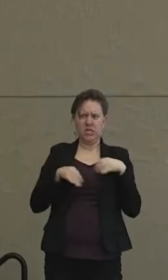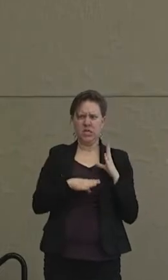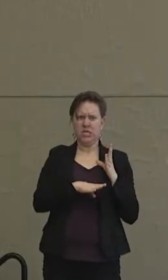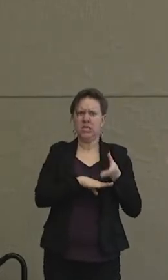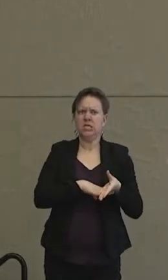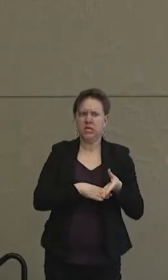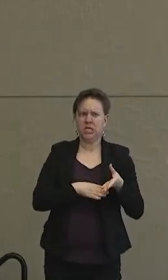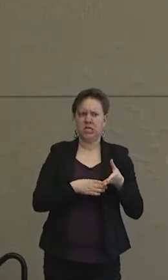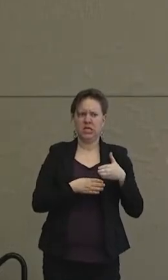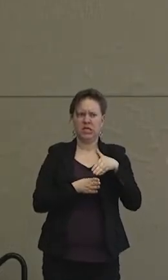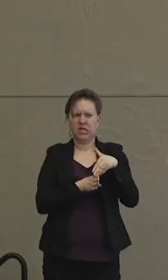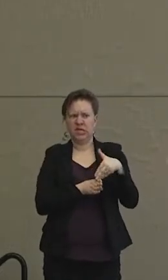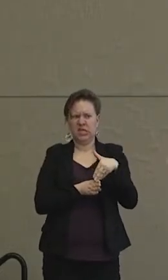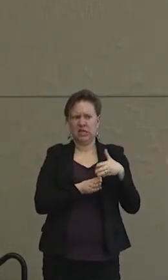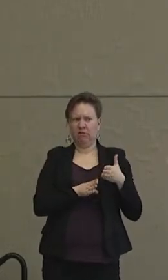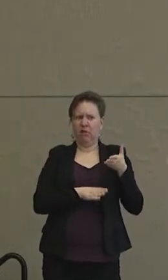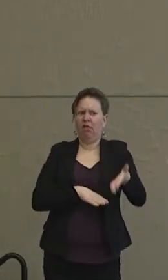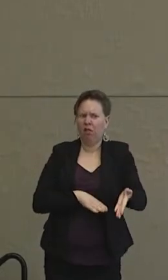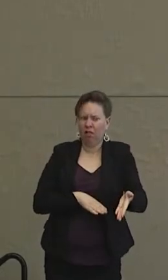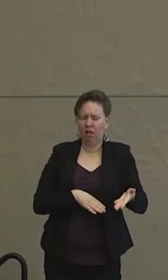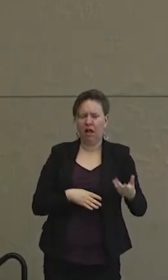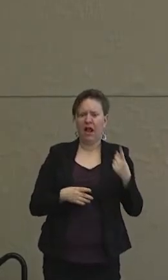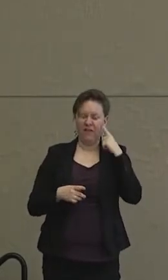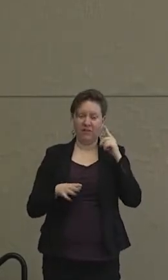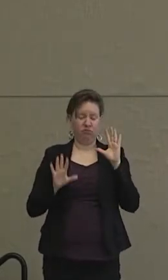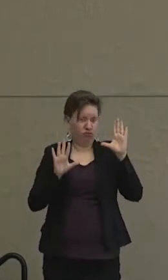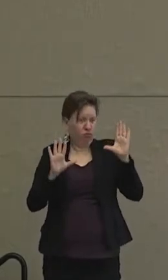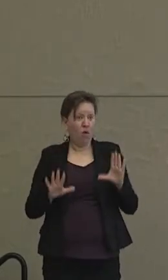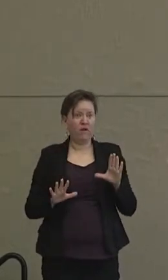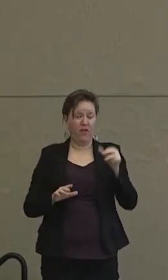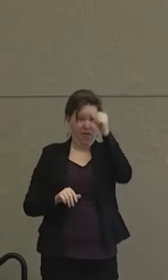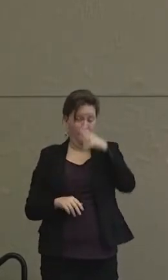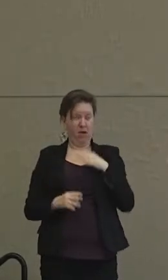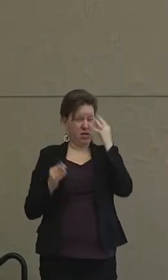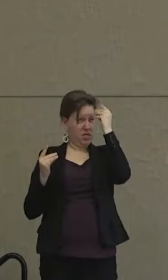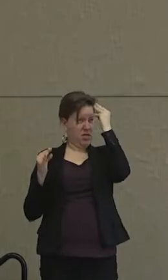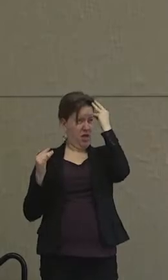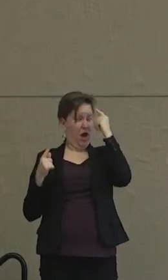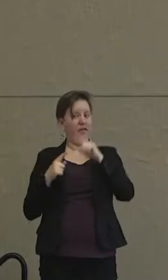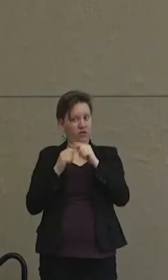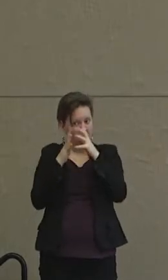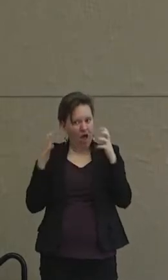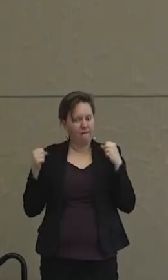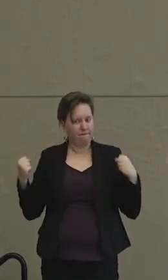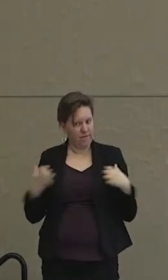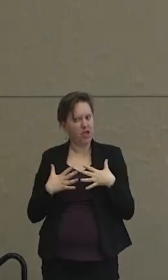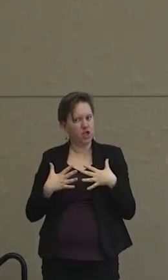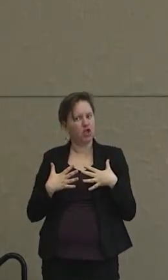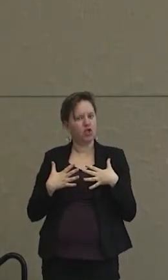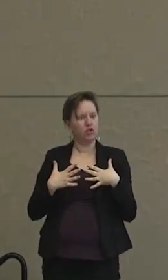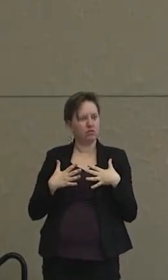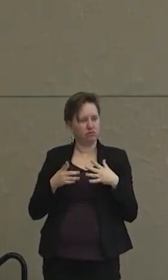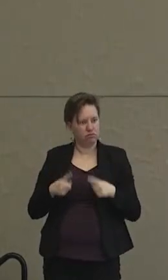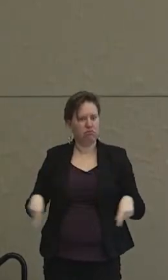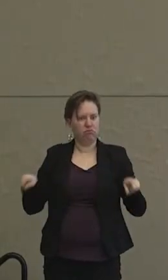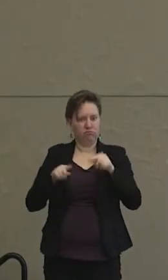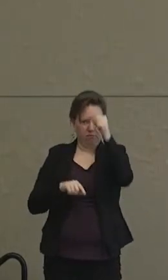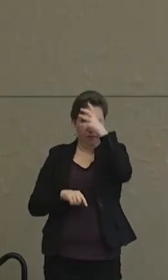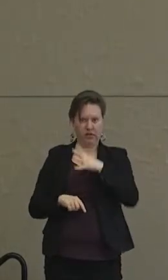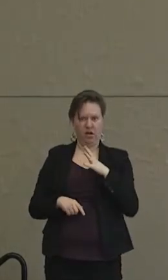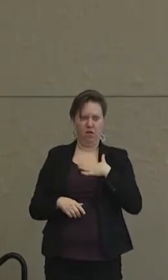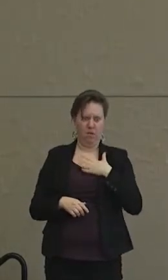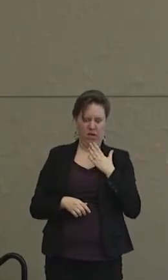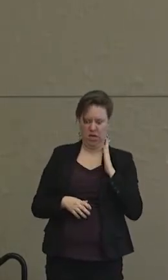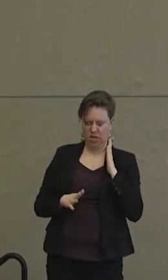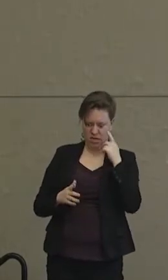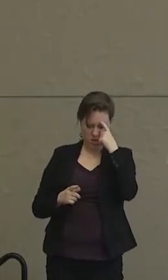crossed any lines? And I think that's fantastic. I think there's a lot of fears among men saying, oh my